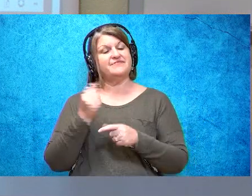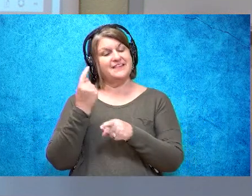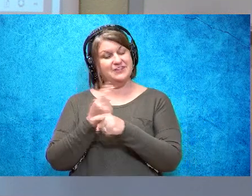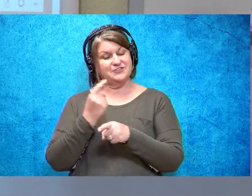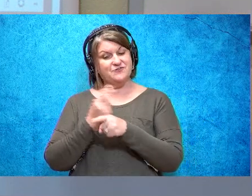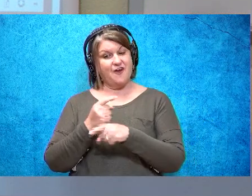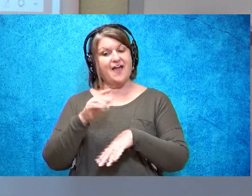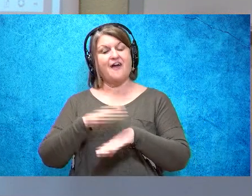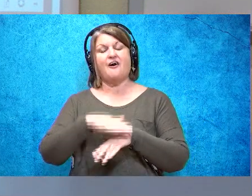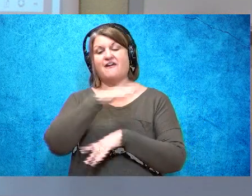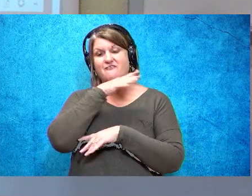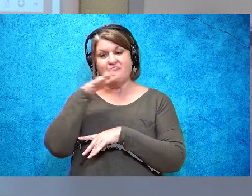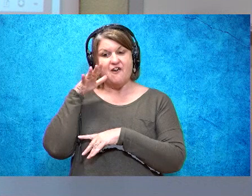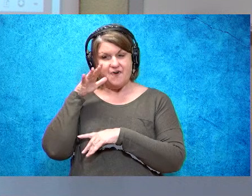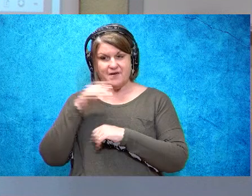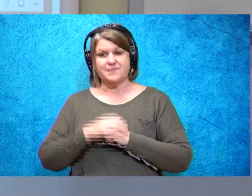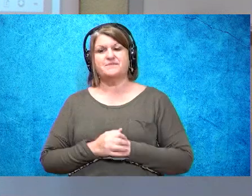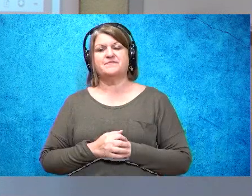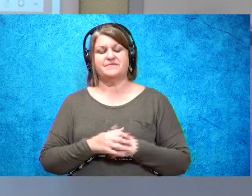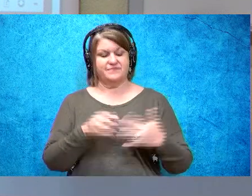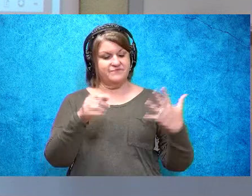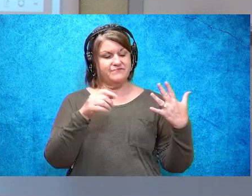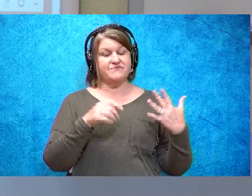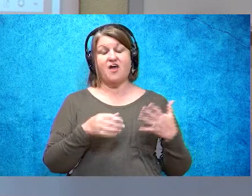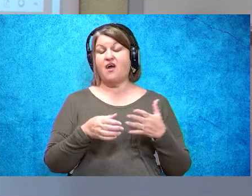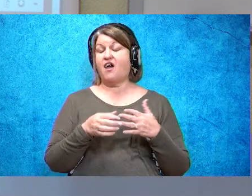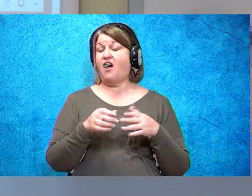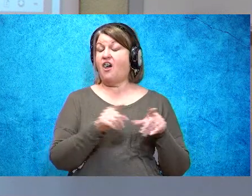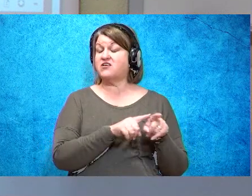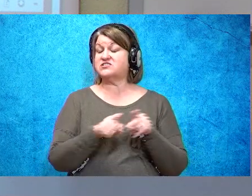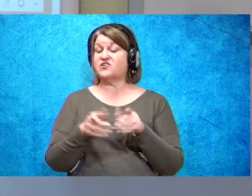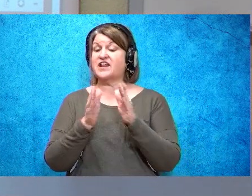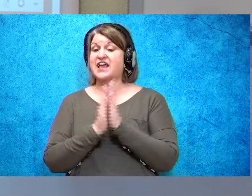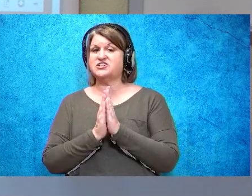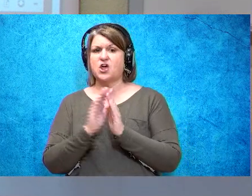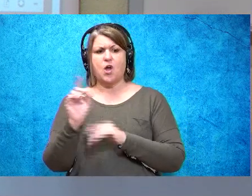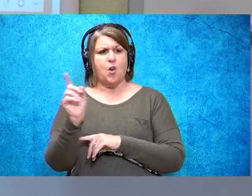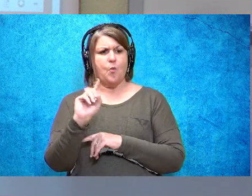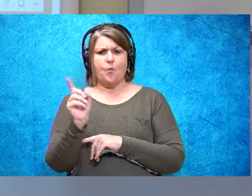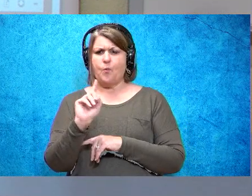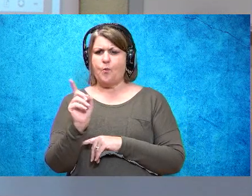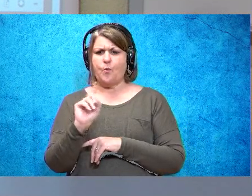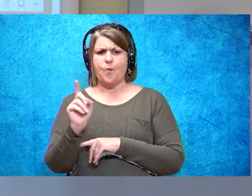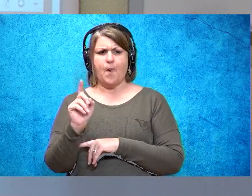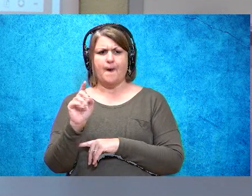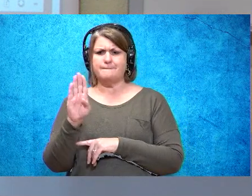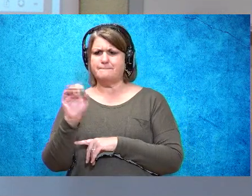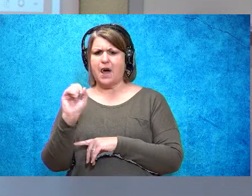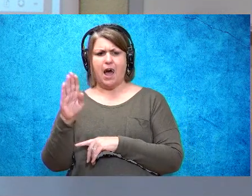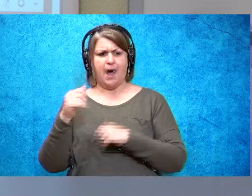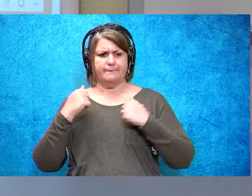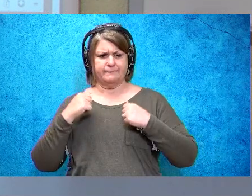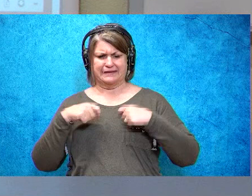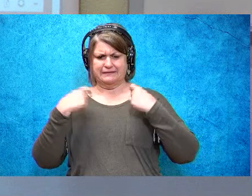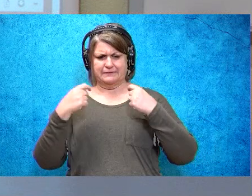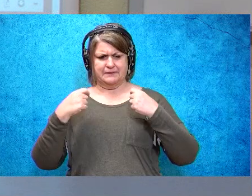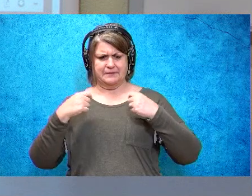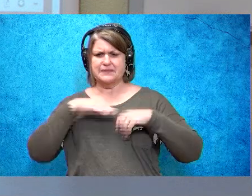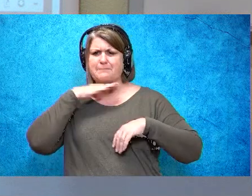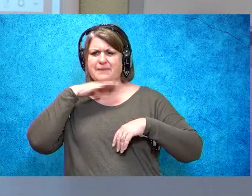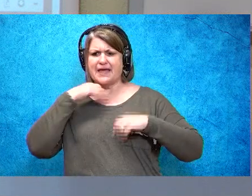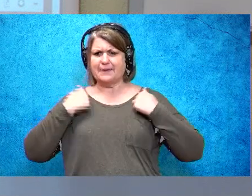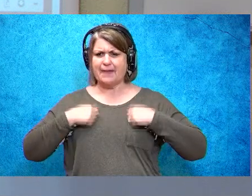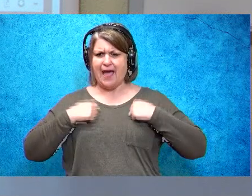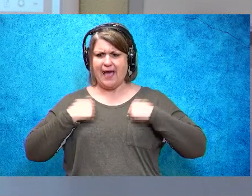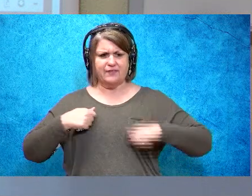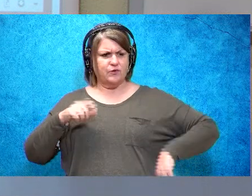was on a farm. Also, I could ask you, where did Bob bathe the pigs? So think about the place in the story where Bob bathed the